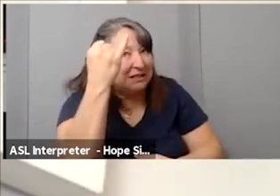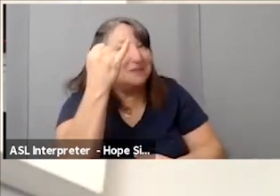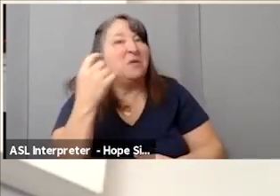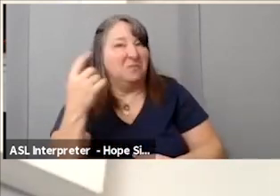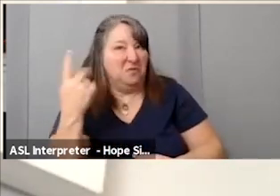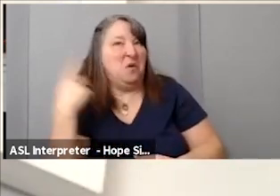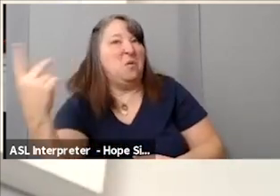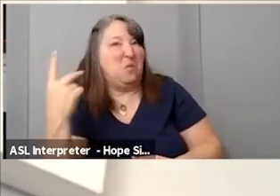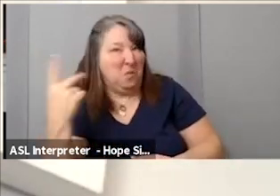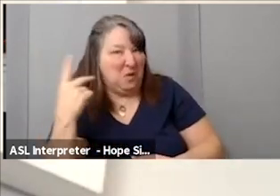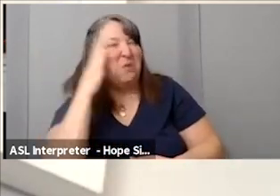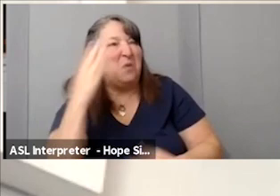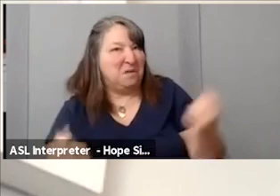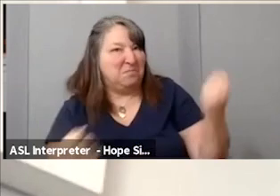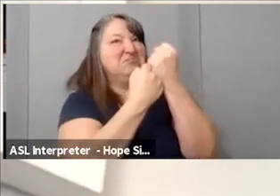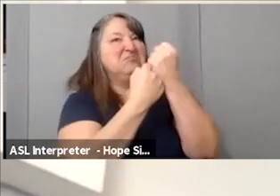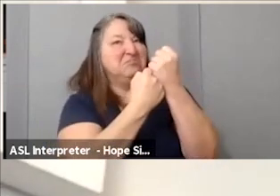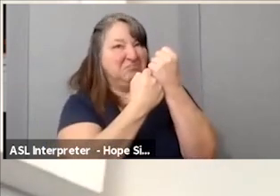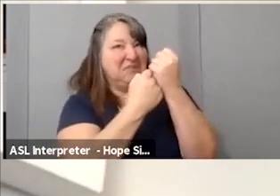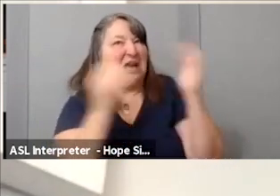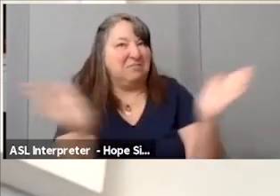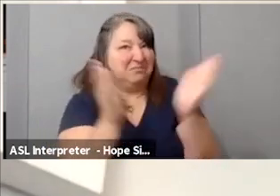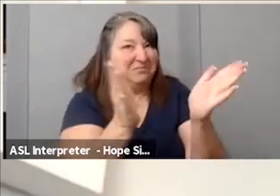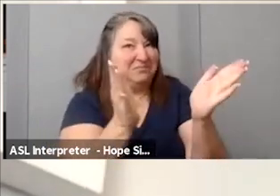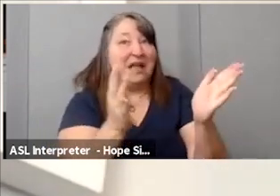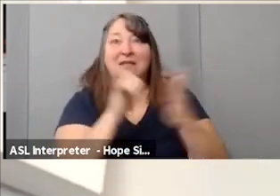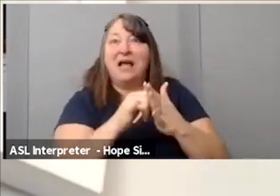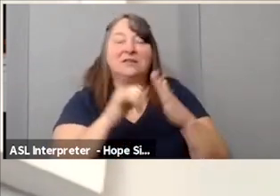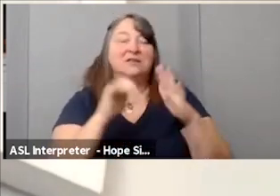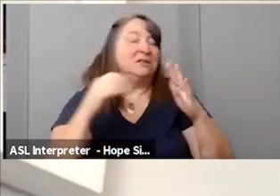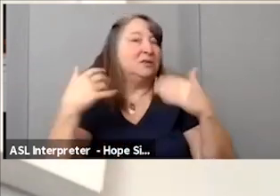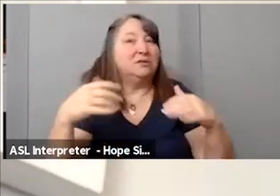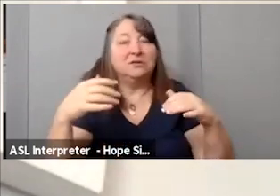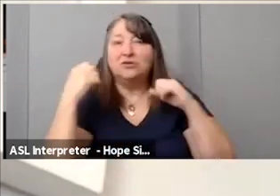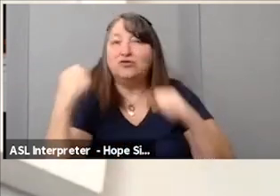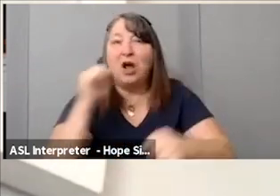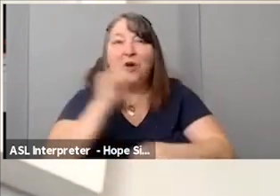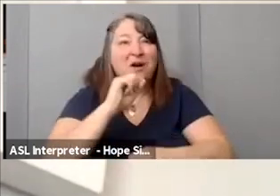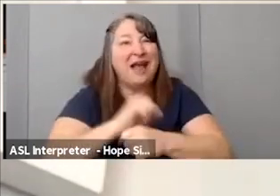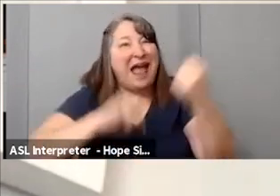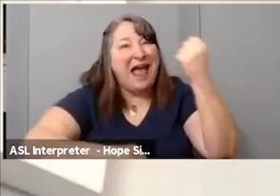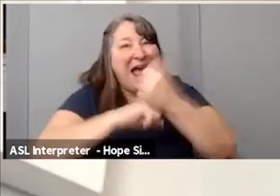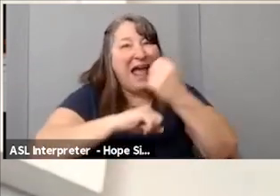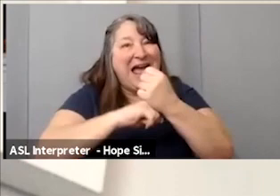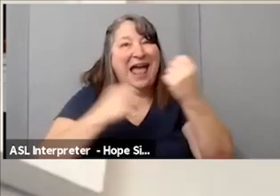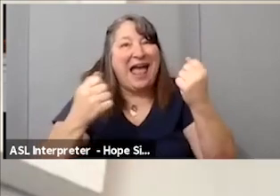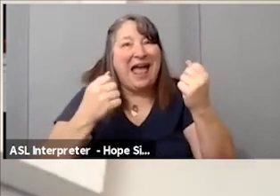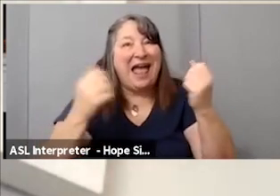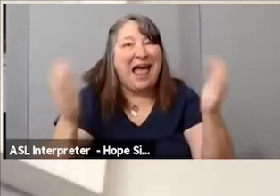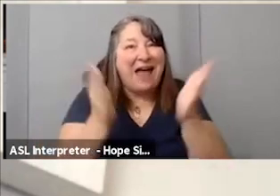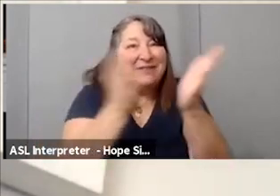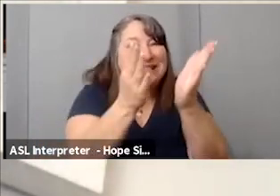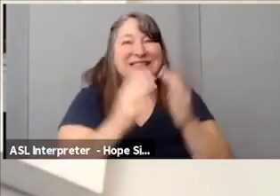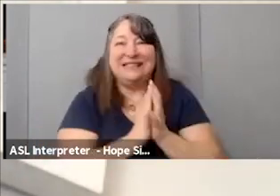that. And that is the biggest word, right? Advocacy. So you have to advocate for the people that you may not know or may not